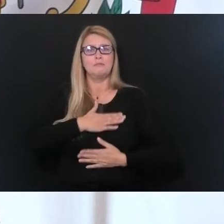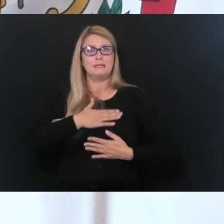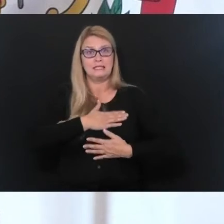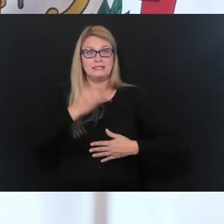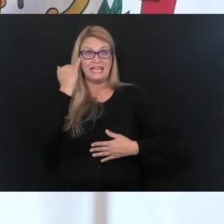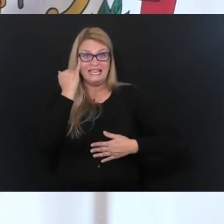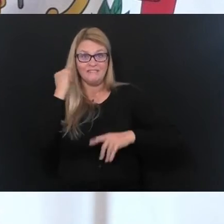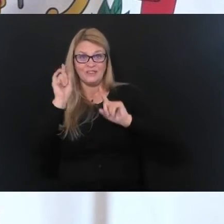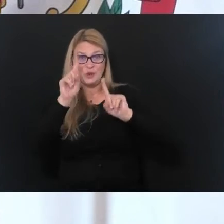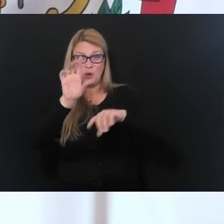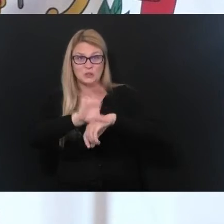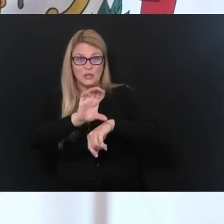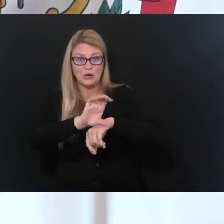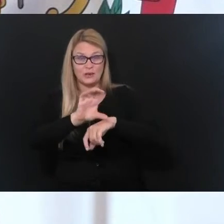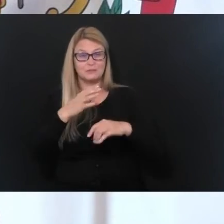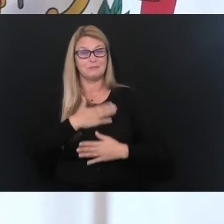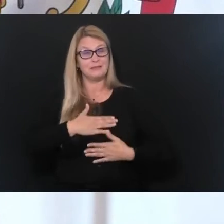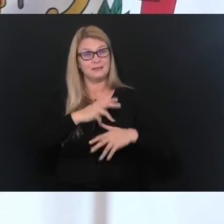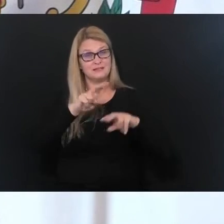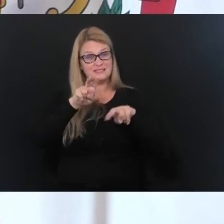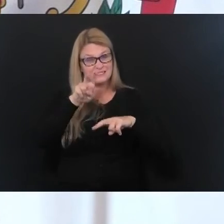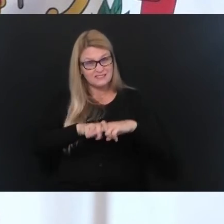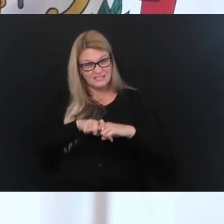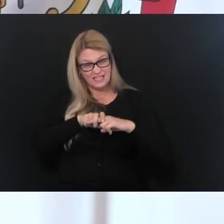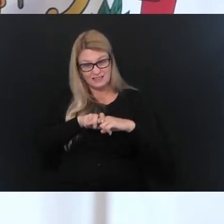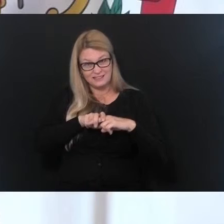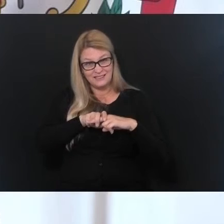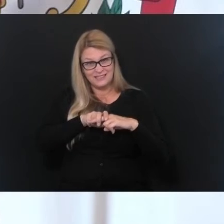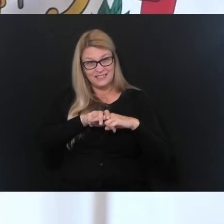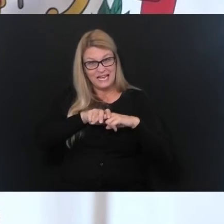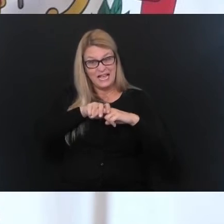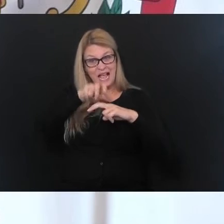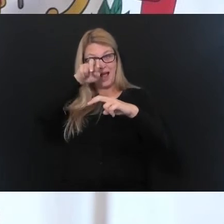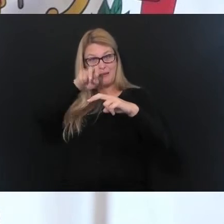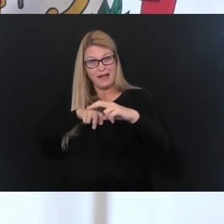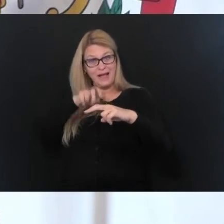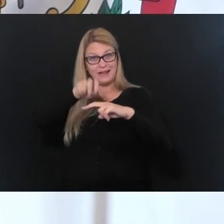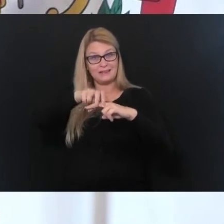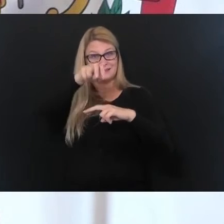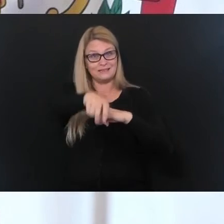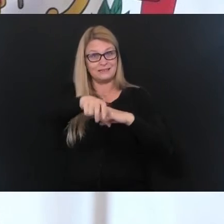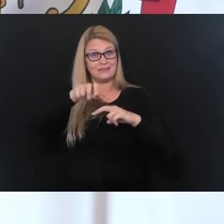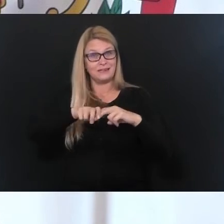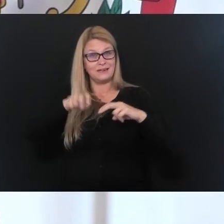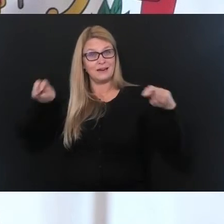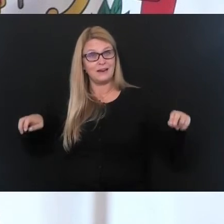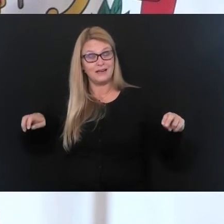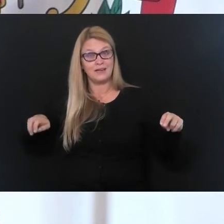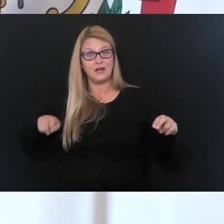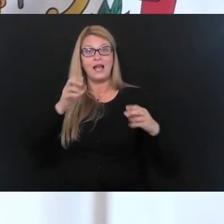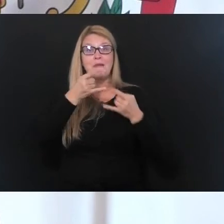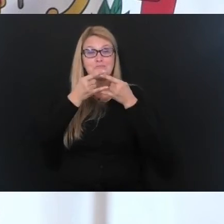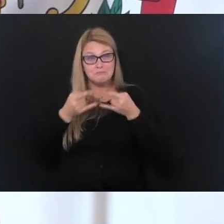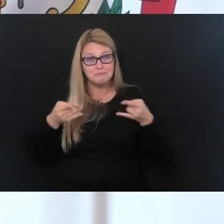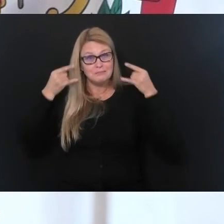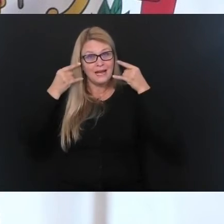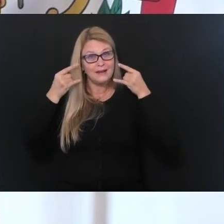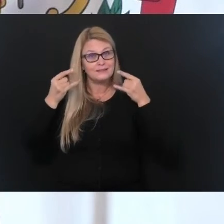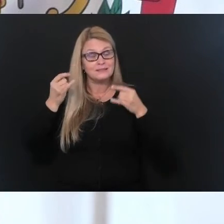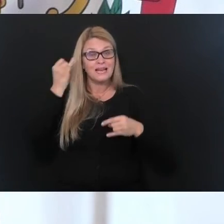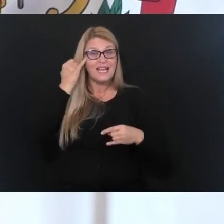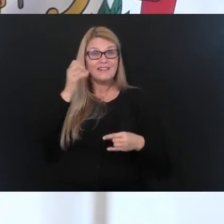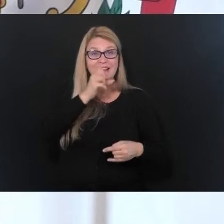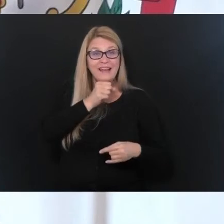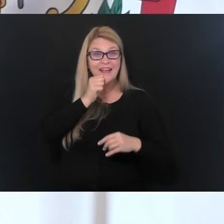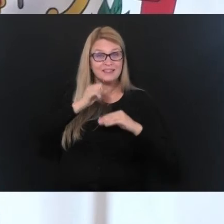mask, and everything. And absolutely, if you're 65, you probably should really think really